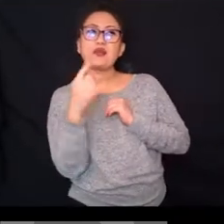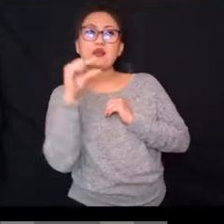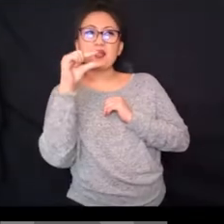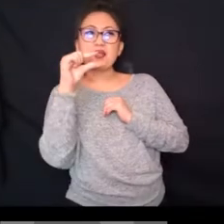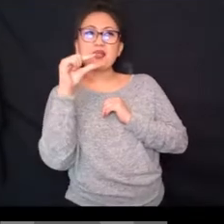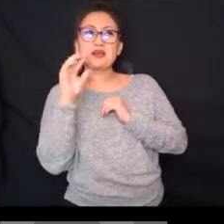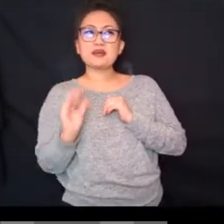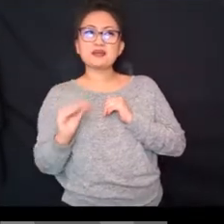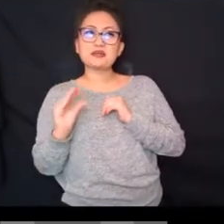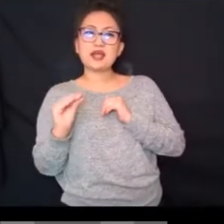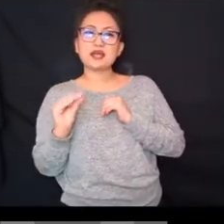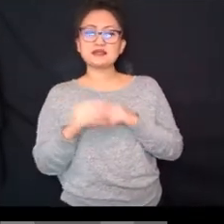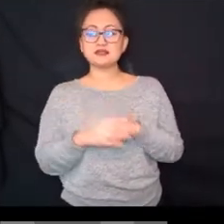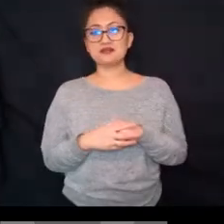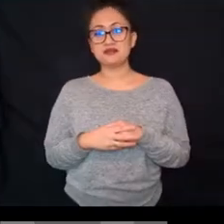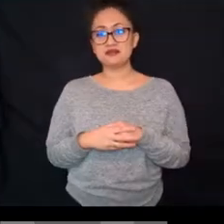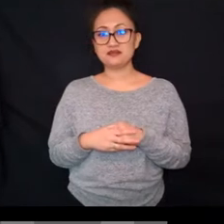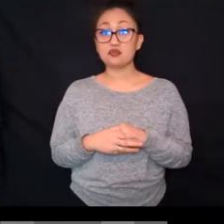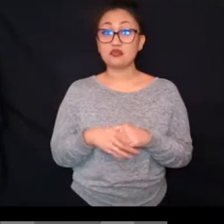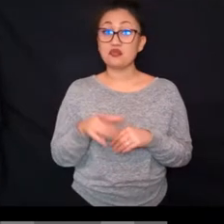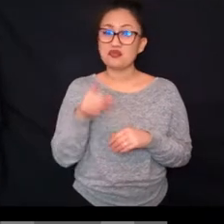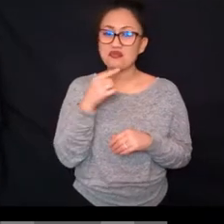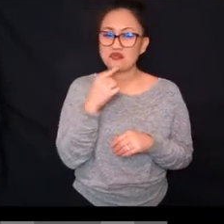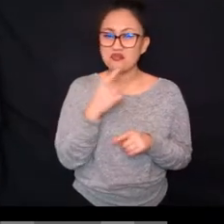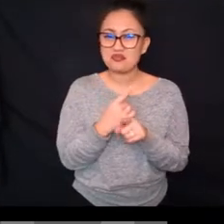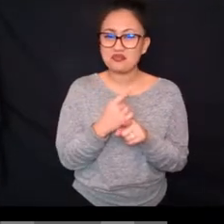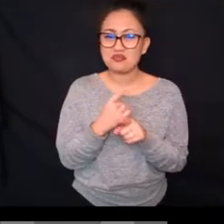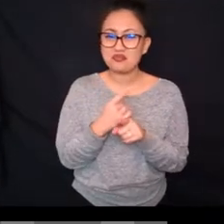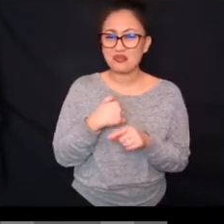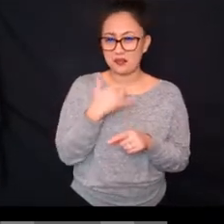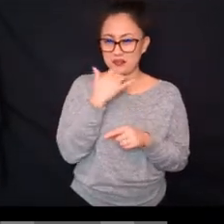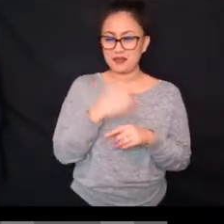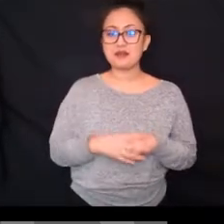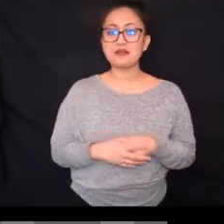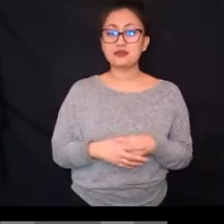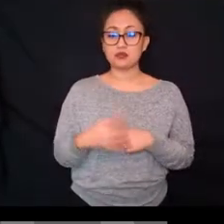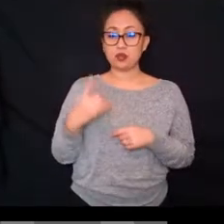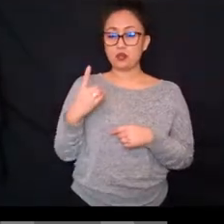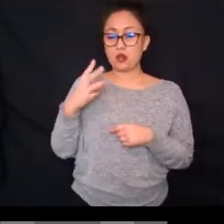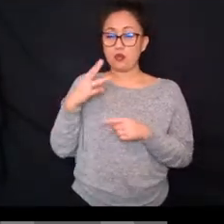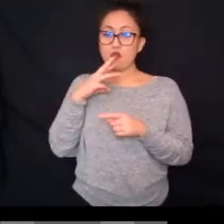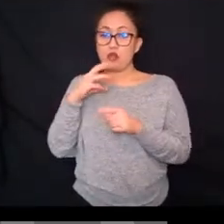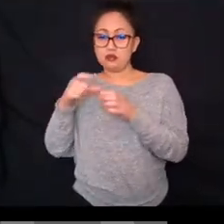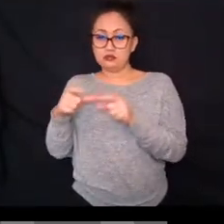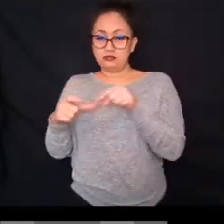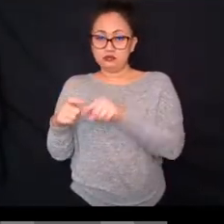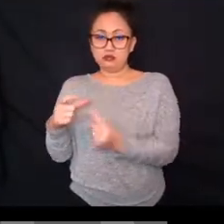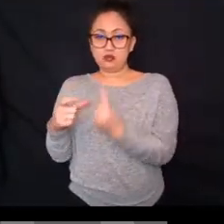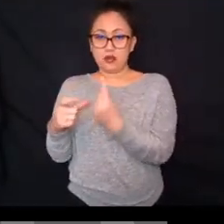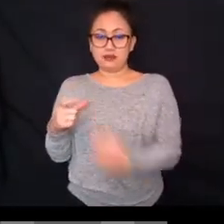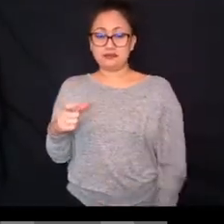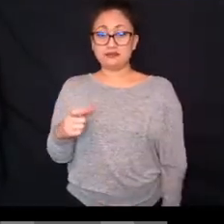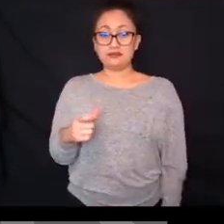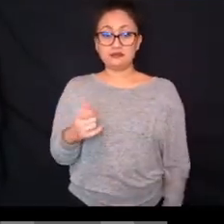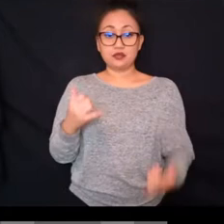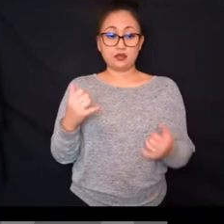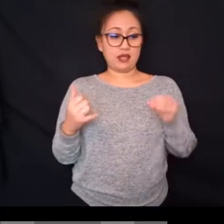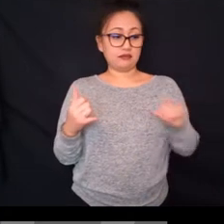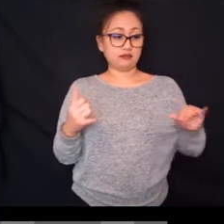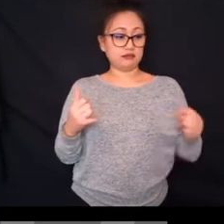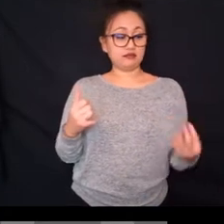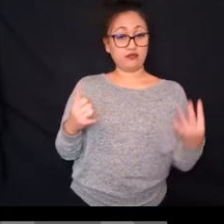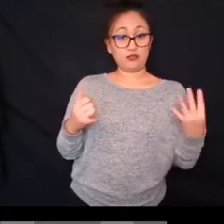just, well, yeah, you're right. I did mess up on that one, didn't I? All right, so just 1's in the water. How many's outside the water now? 4.